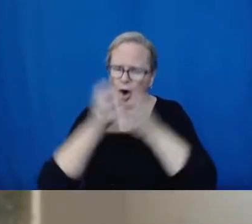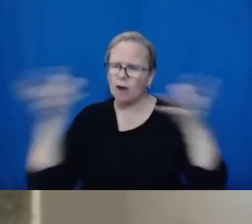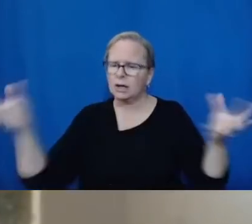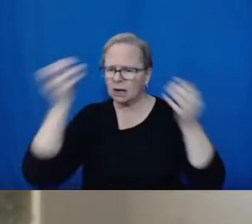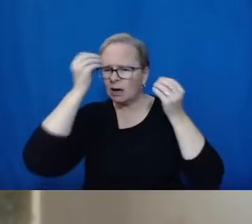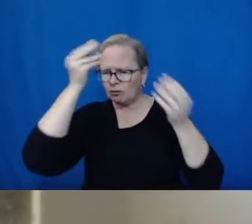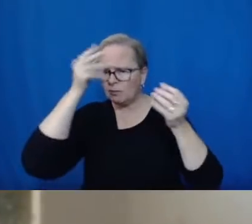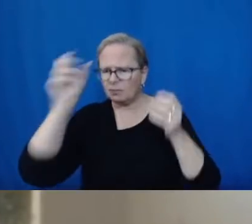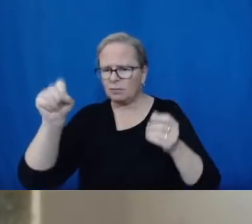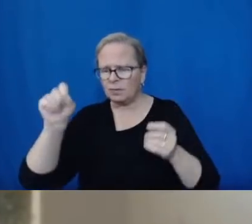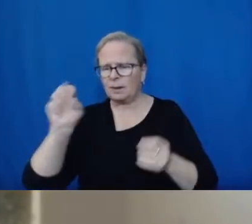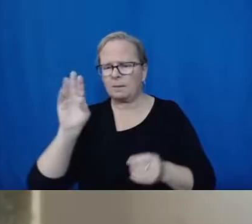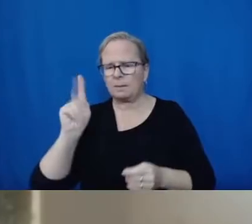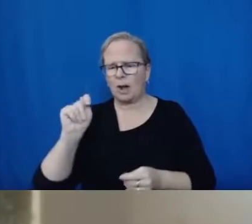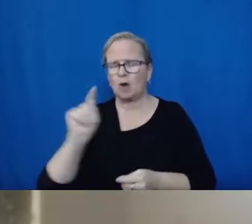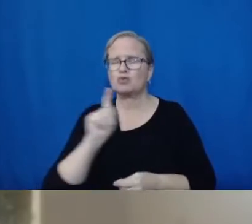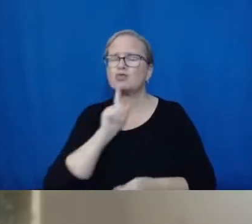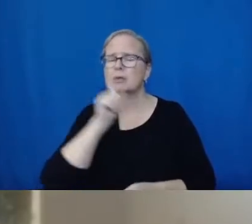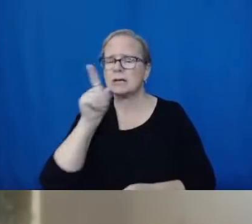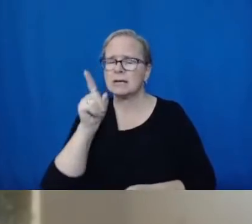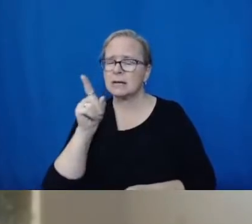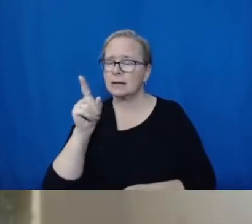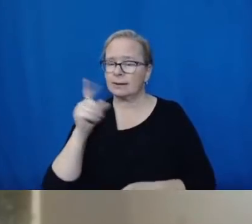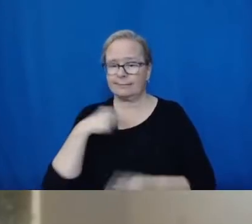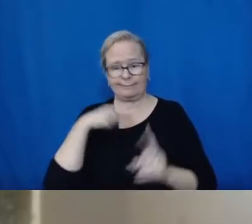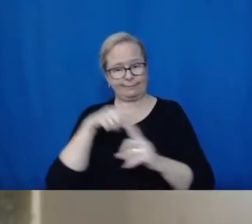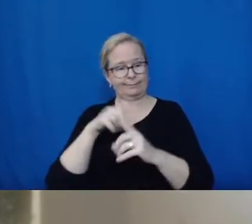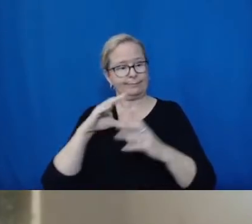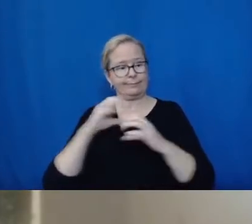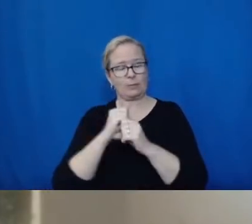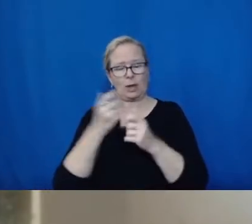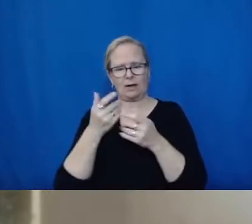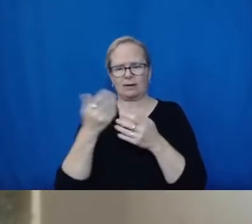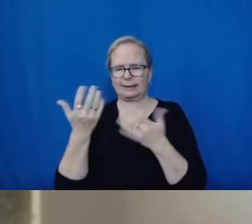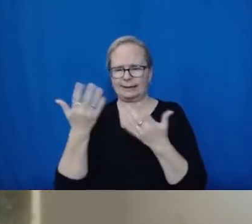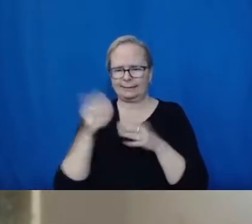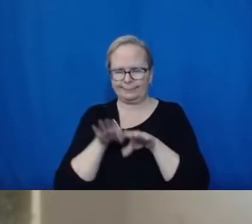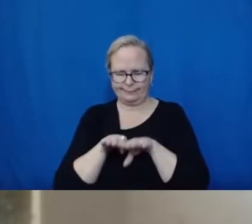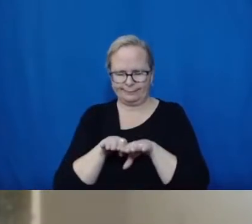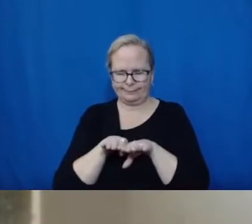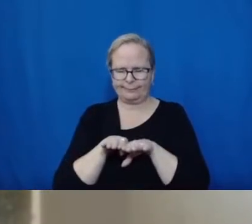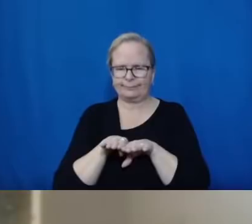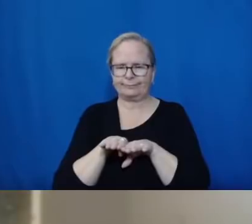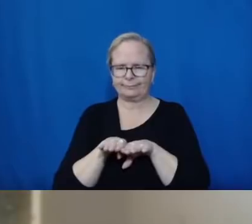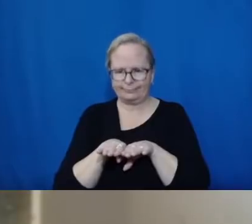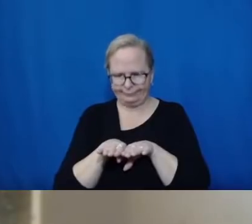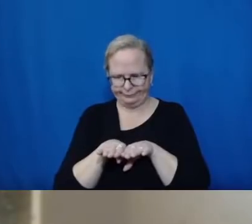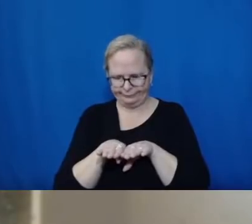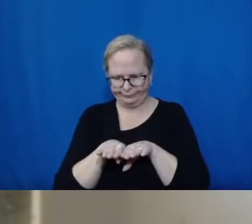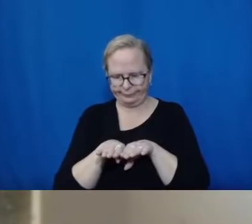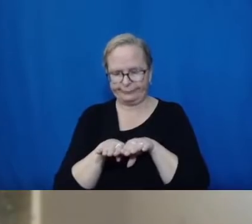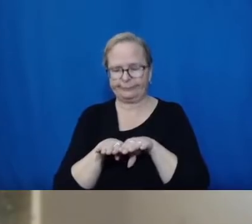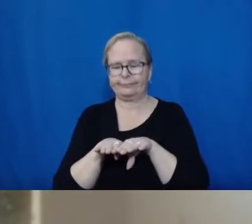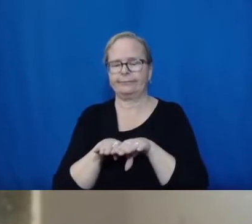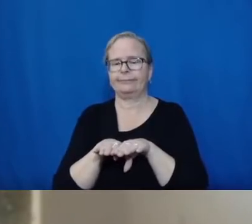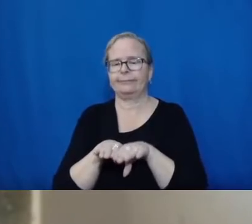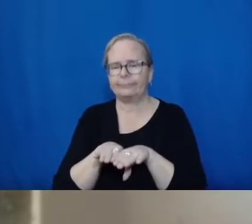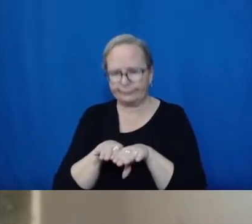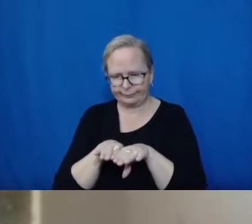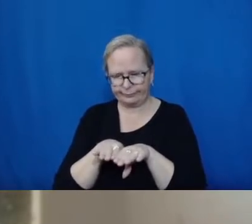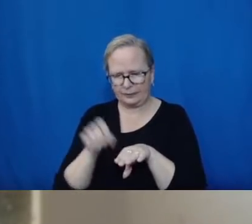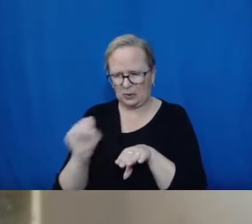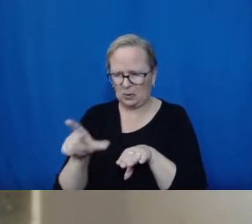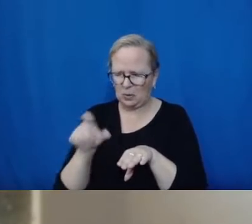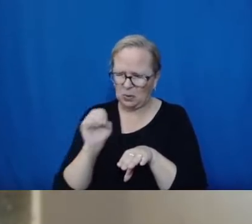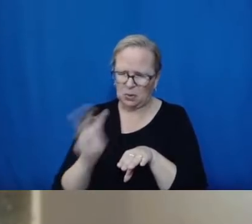walk towards implementing what's necessary as we're seeing the crisis that is outbreaks